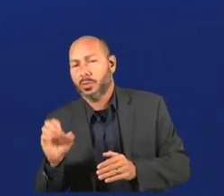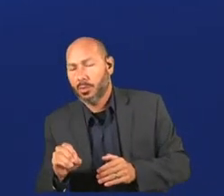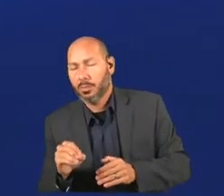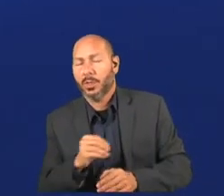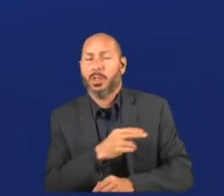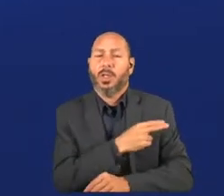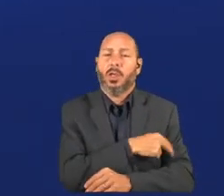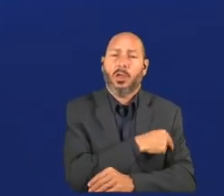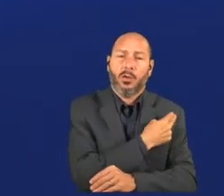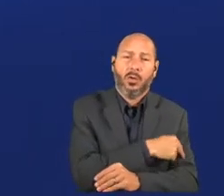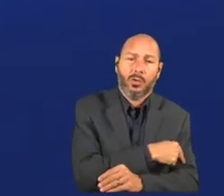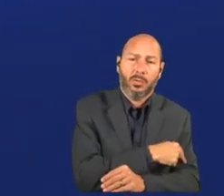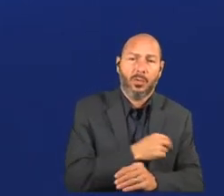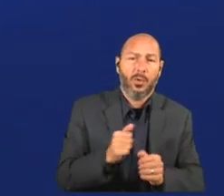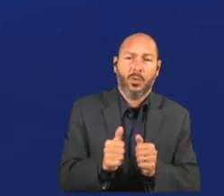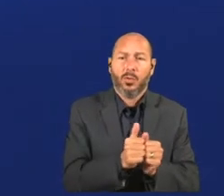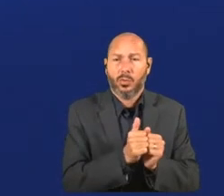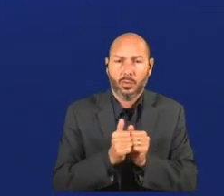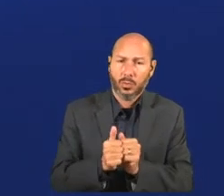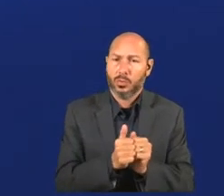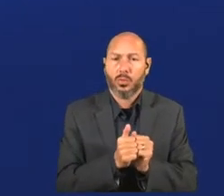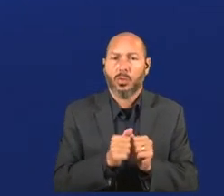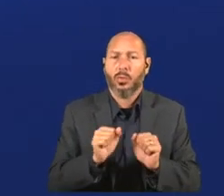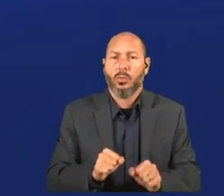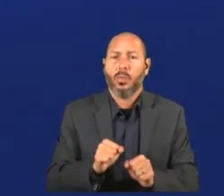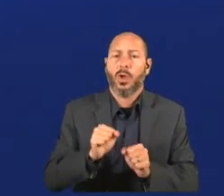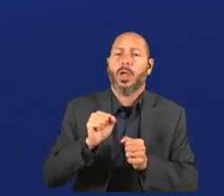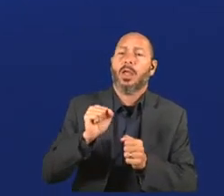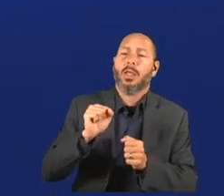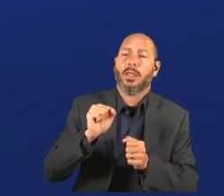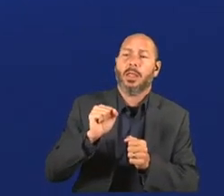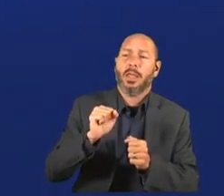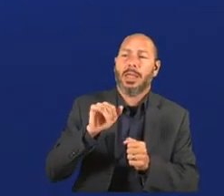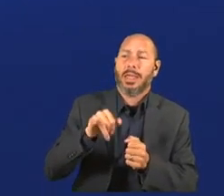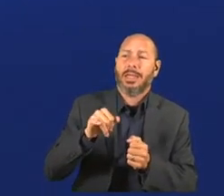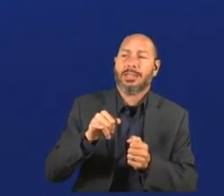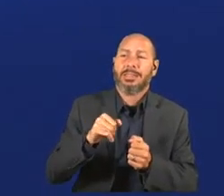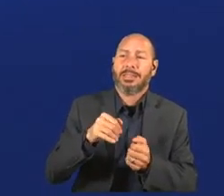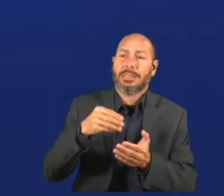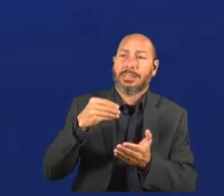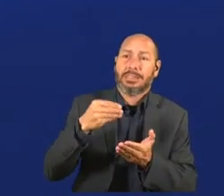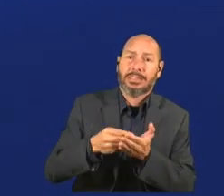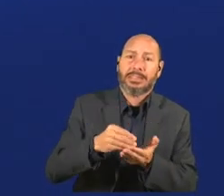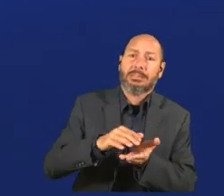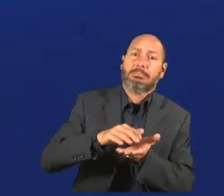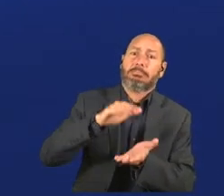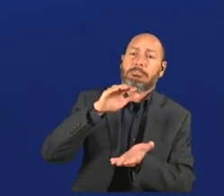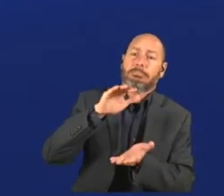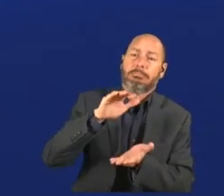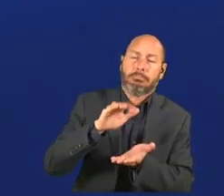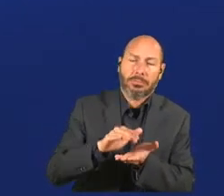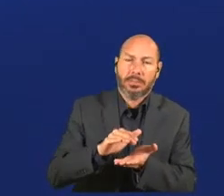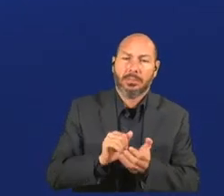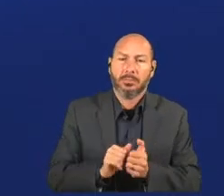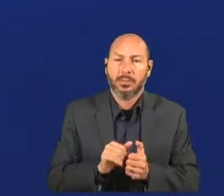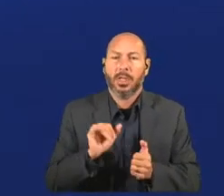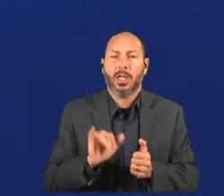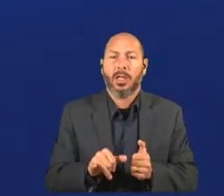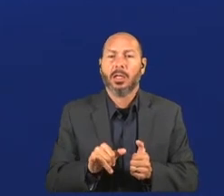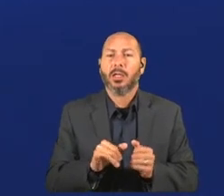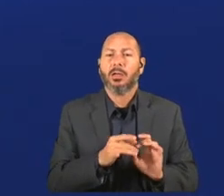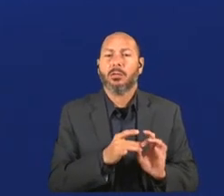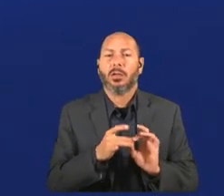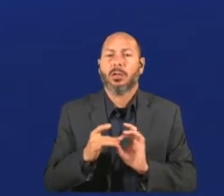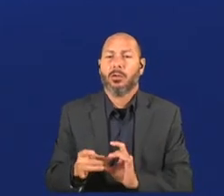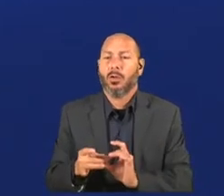together, you can drive down the cost of care, as Maria noted. So all of these recommendations that we're talking about that relate to